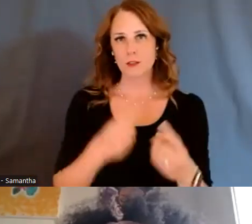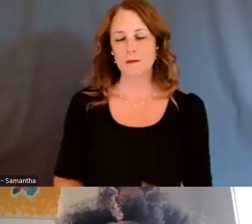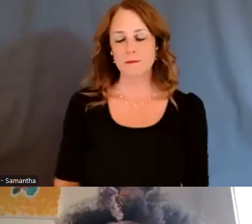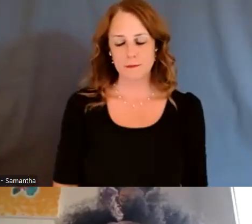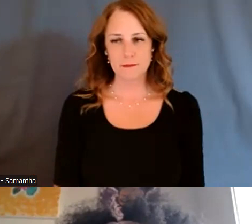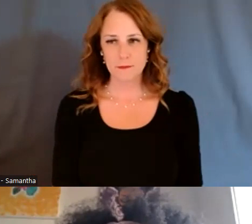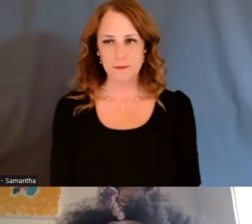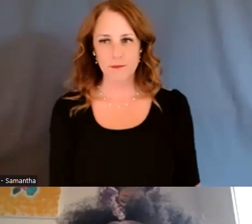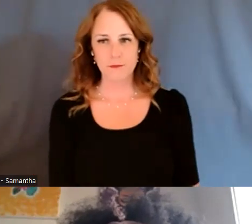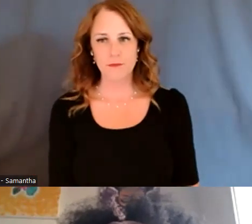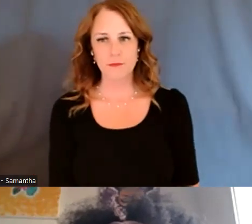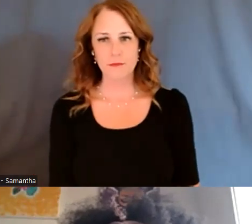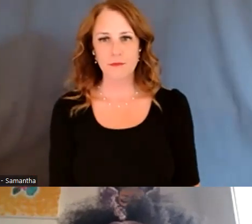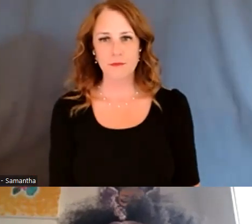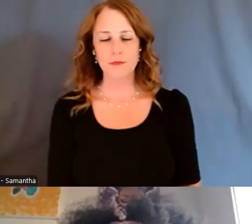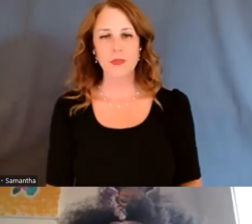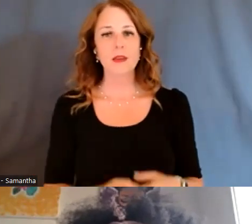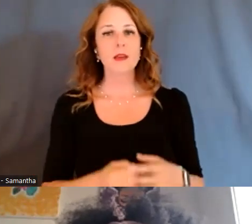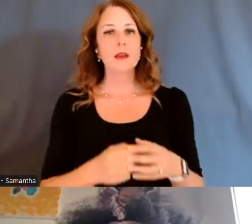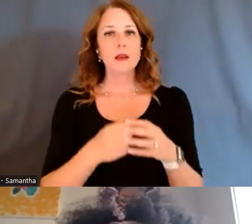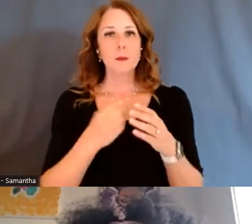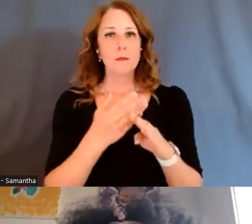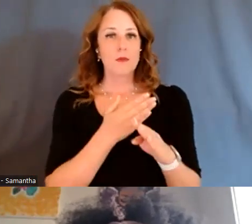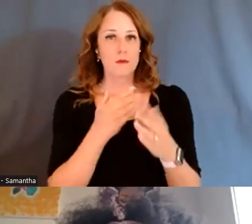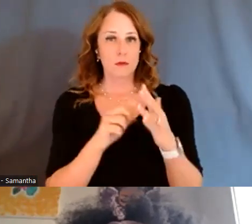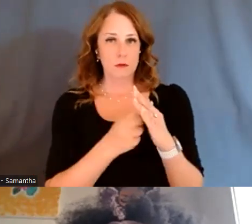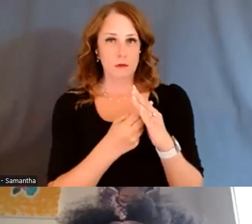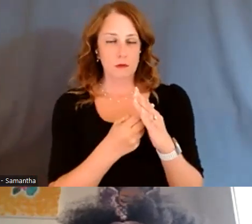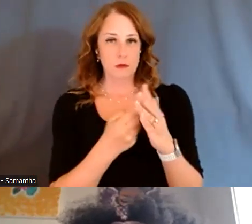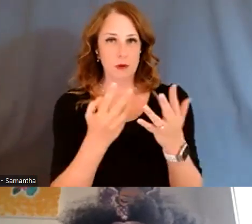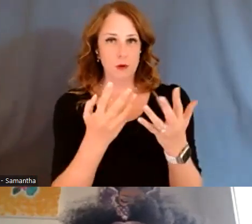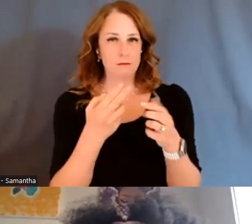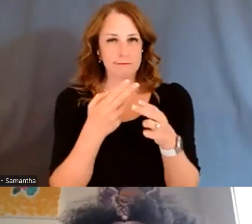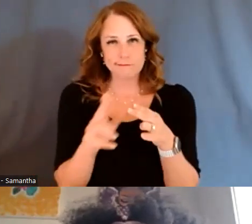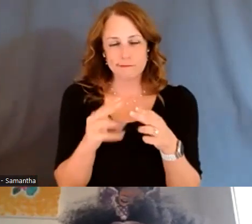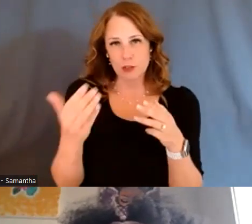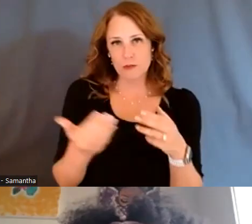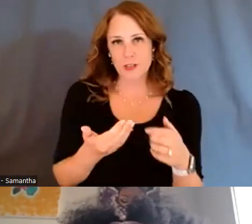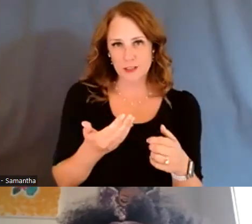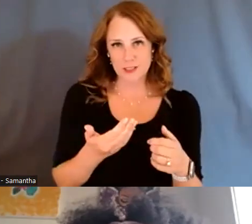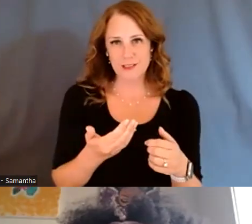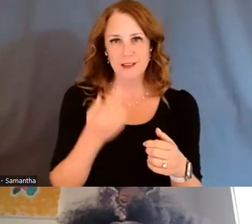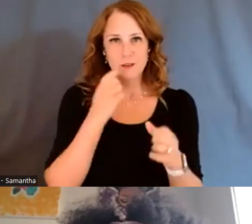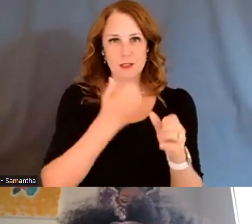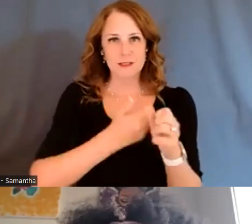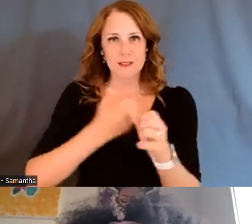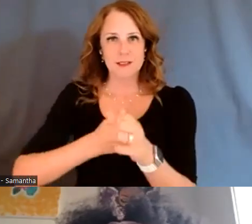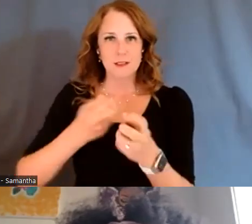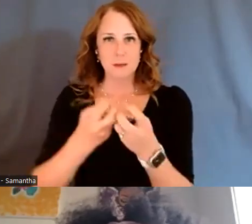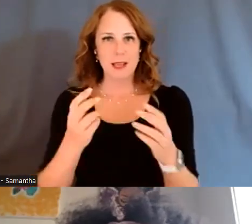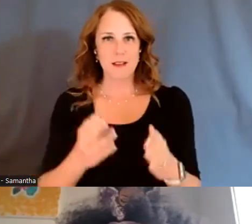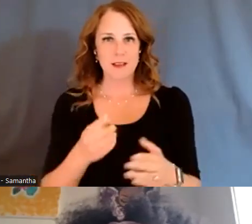All right, so as I said before we begin, I just want to give a brief introduction from each of our panelists.